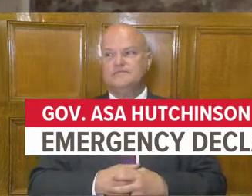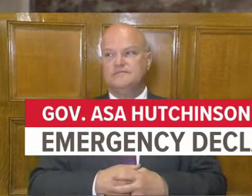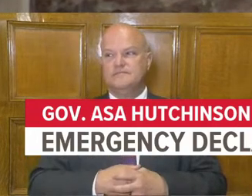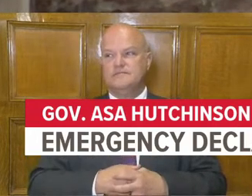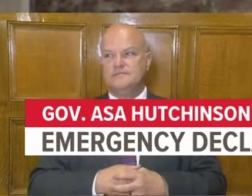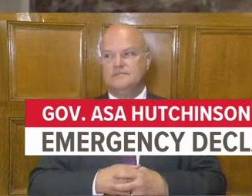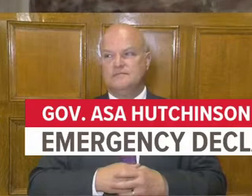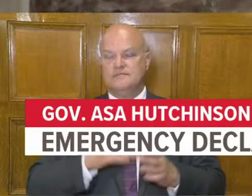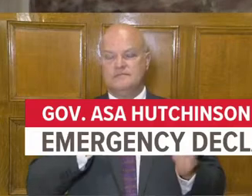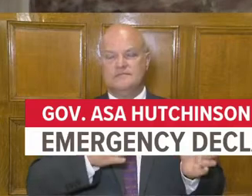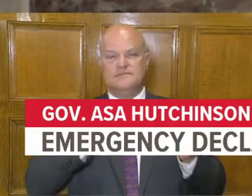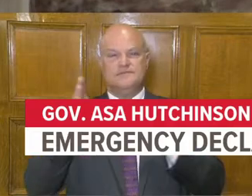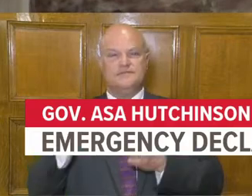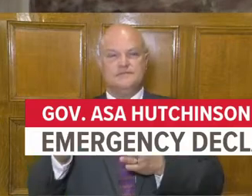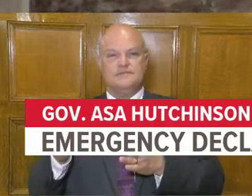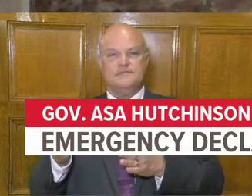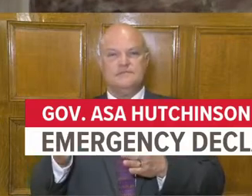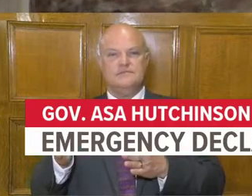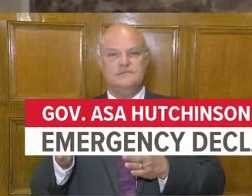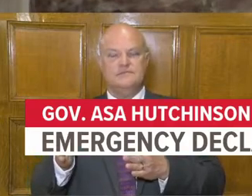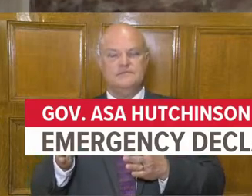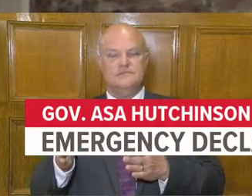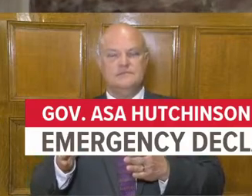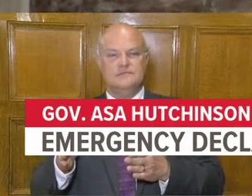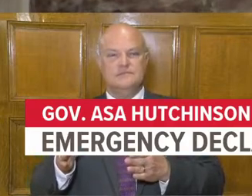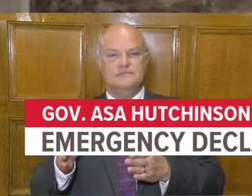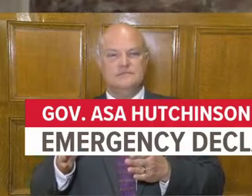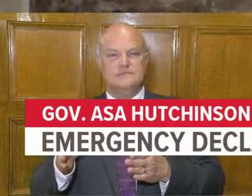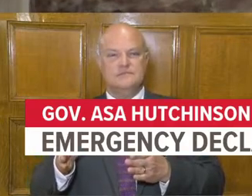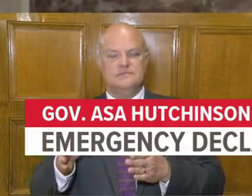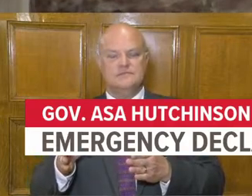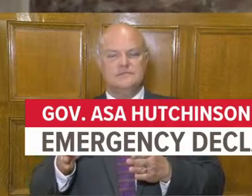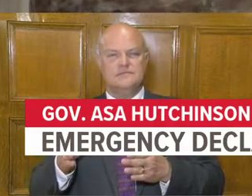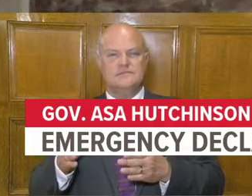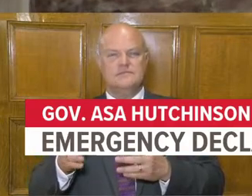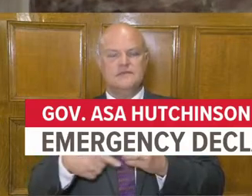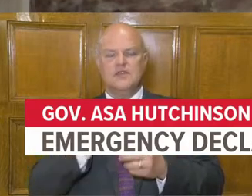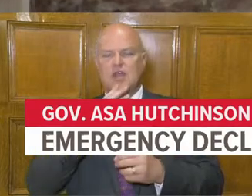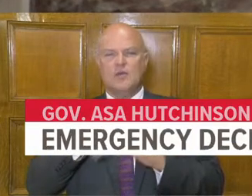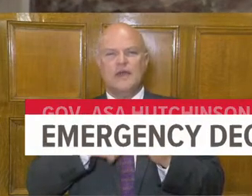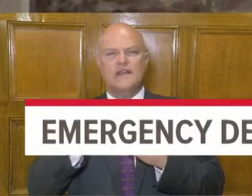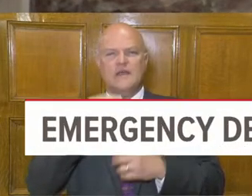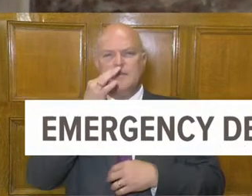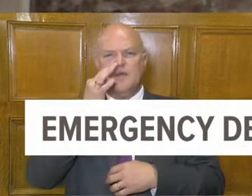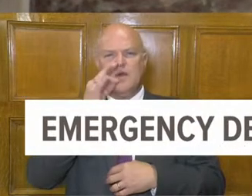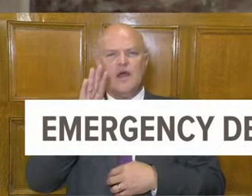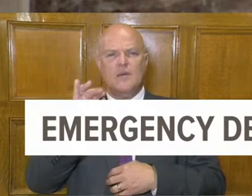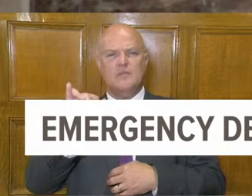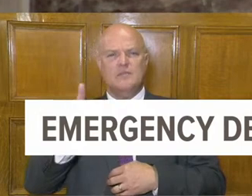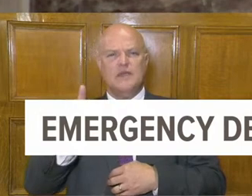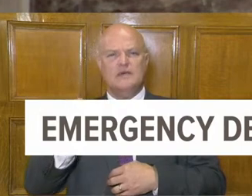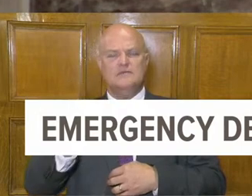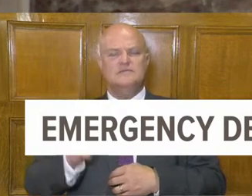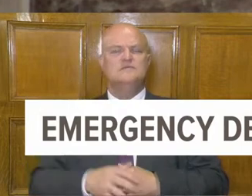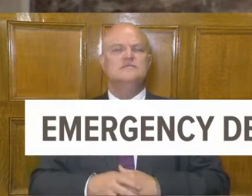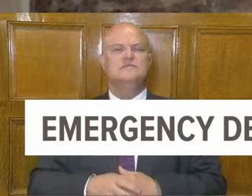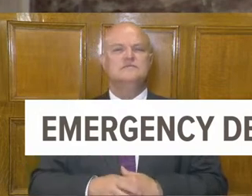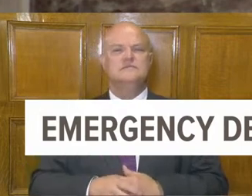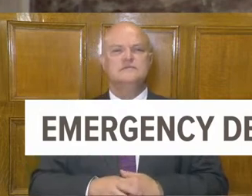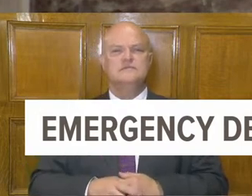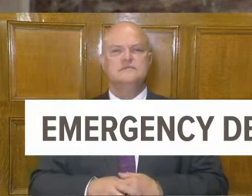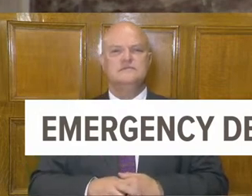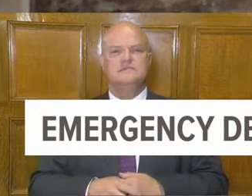Your office announced yesterday that I think Kevin Case was appointed to the Medical Marijuana Commission. Can you say a little bit about why he was selected and what he brings to the commission?